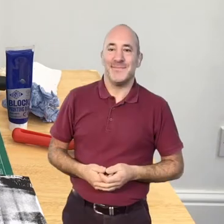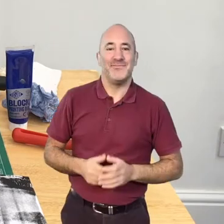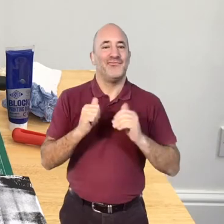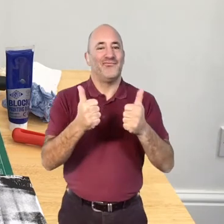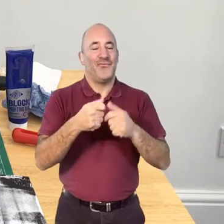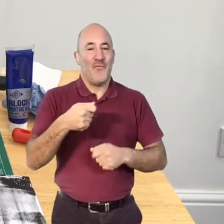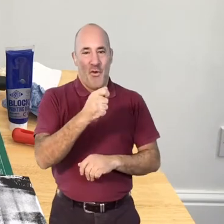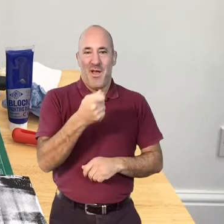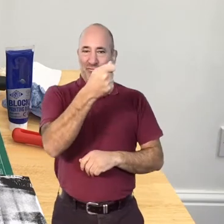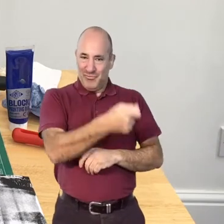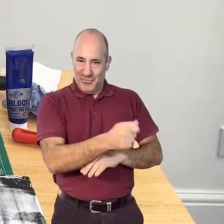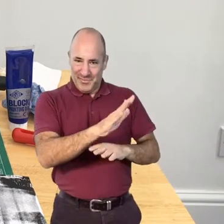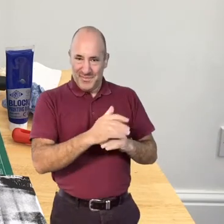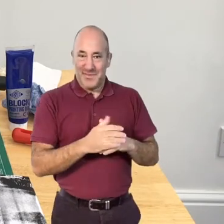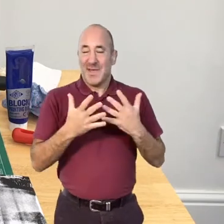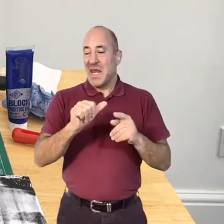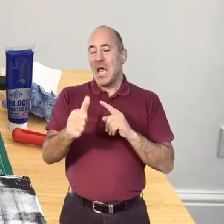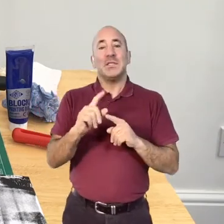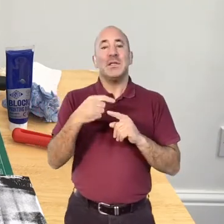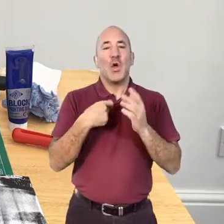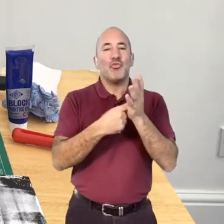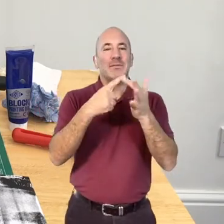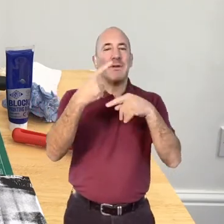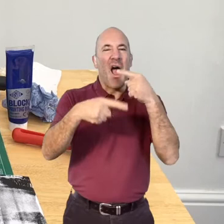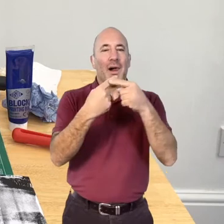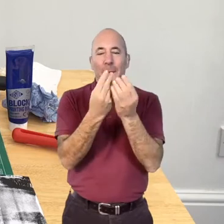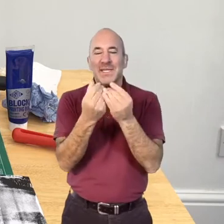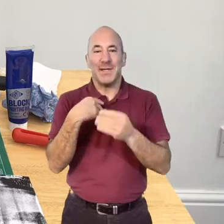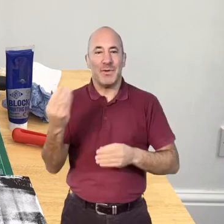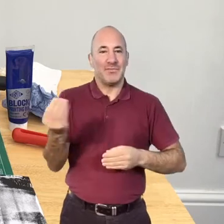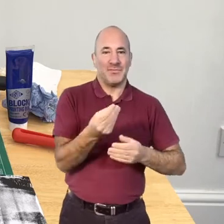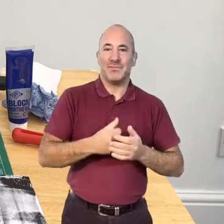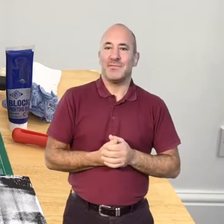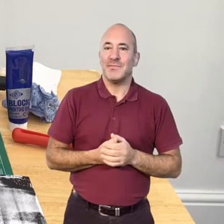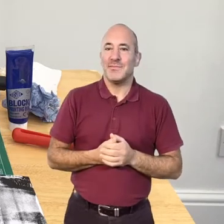So put the roller down and now we get to use our recycled materials.